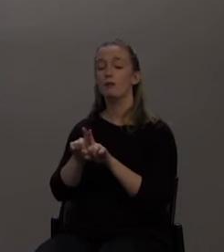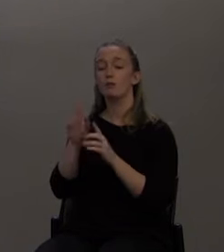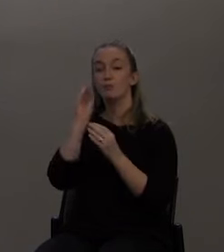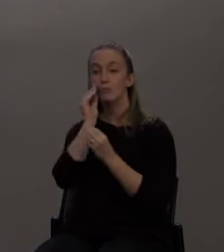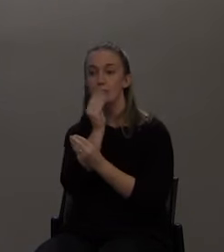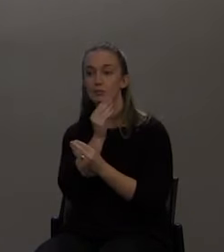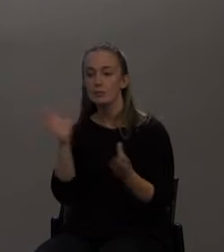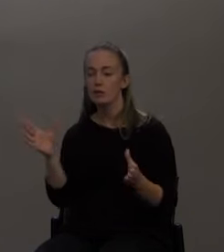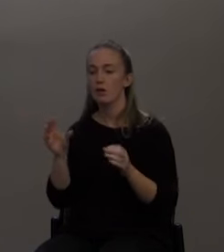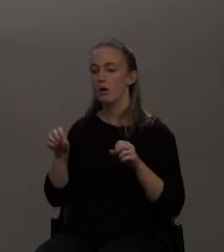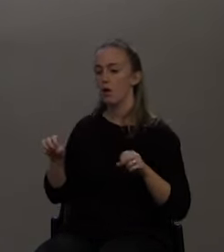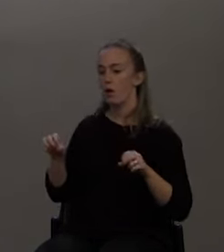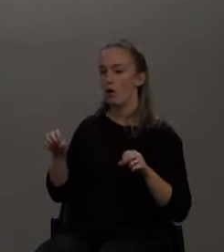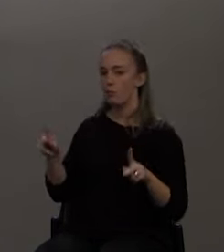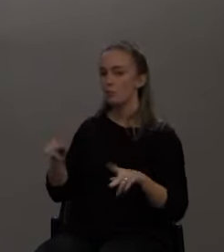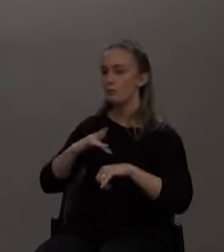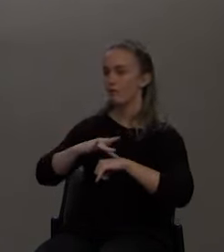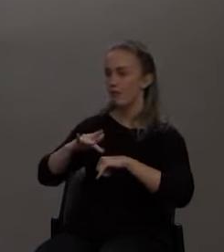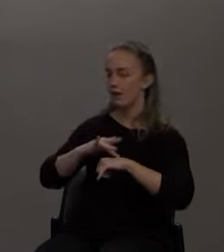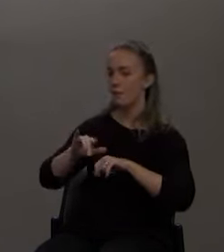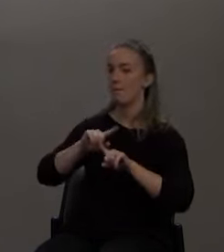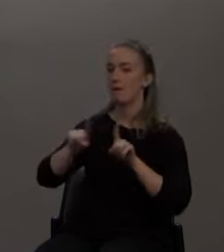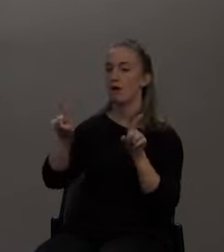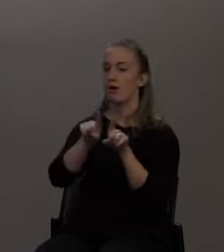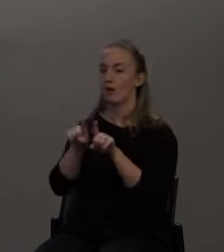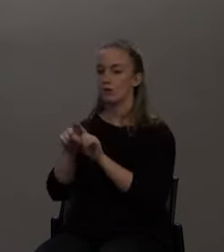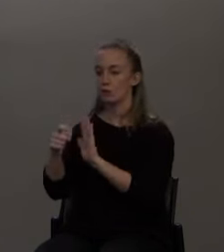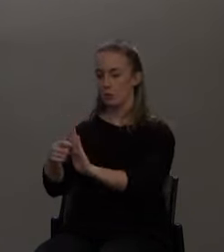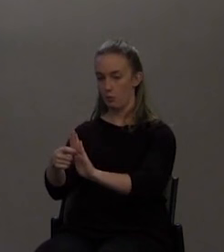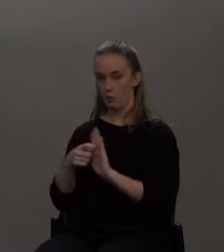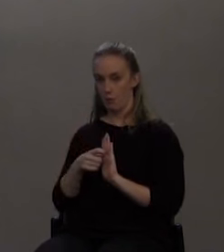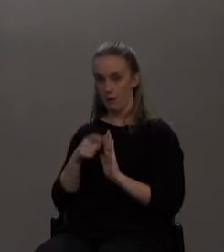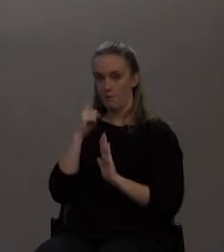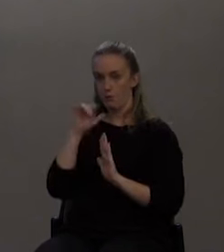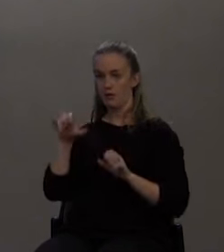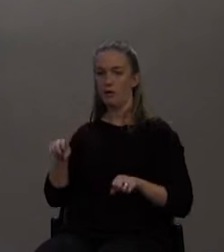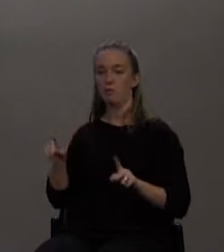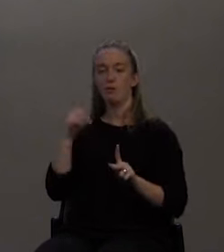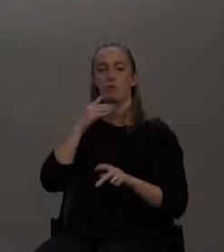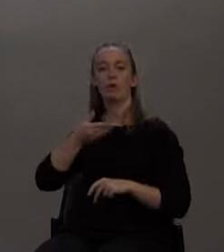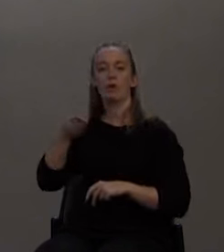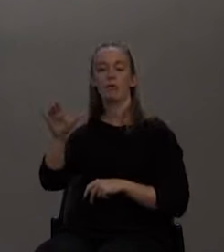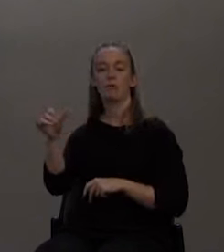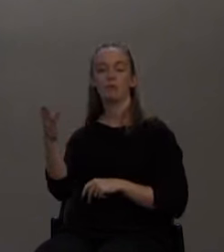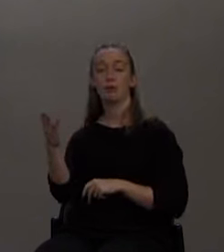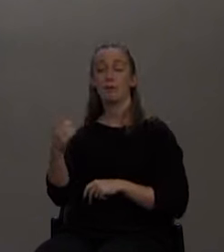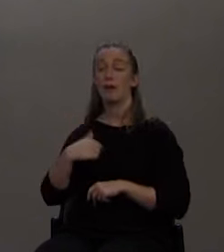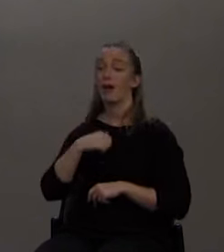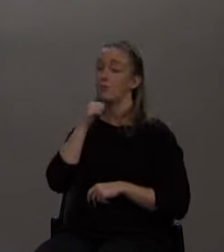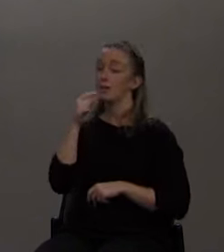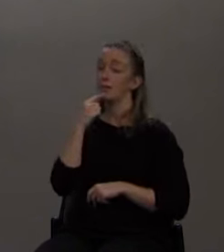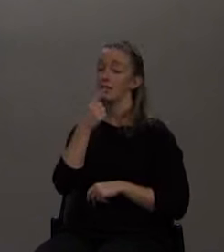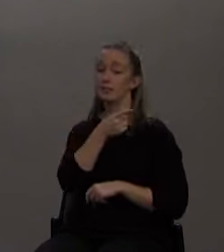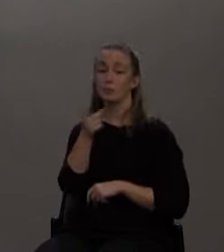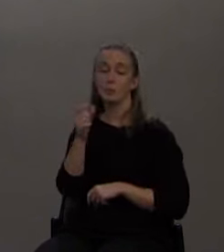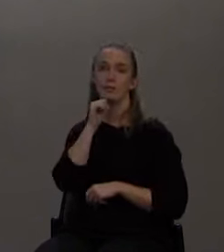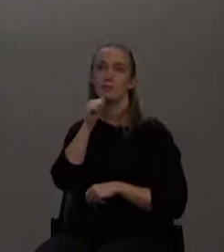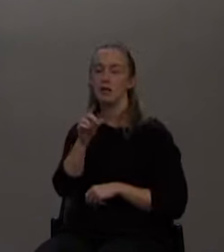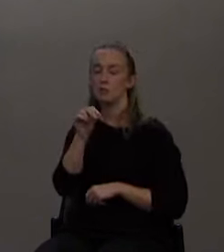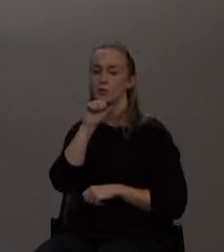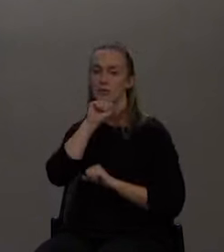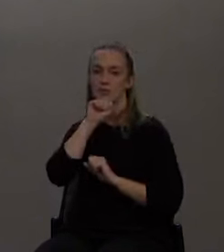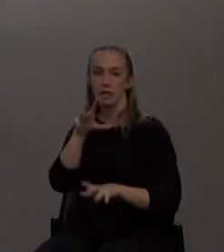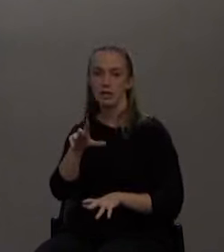but the requirements of those opportunities to be able to get the job. So those are, I'm not saying you're not doing any of that. I've seen communities that have